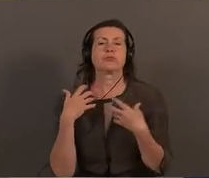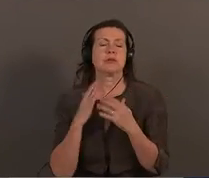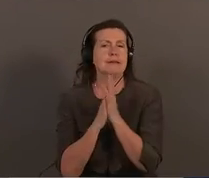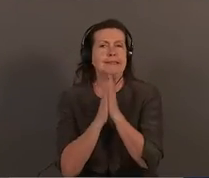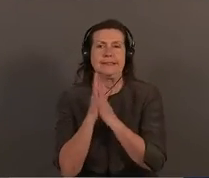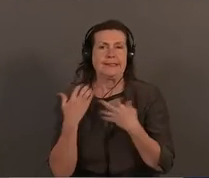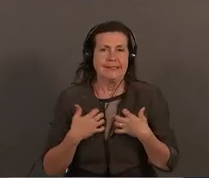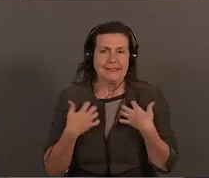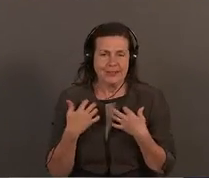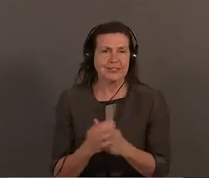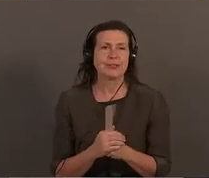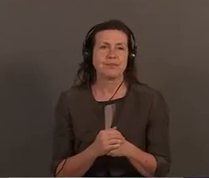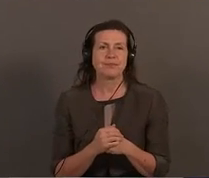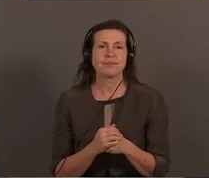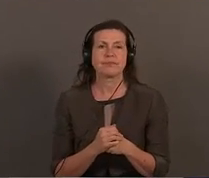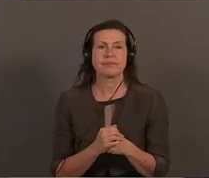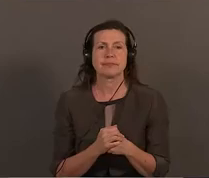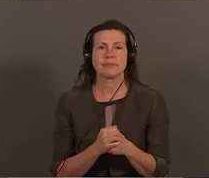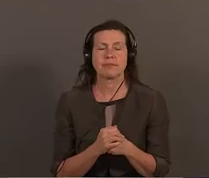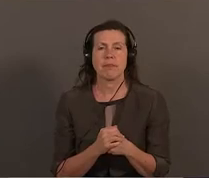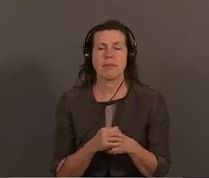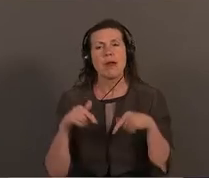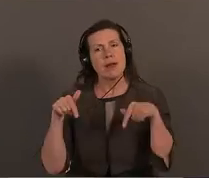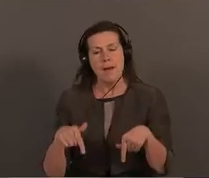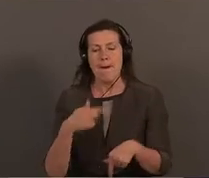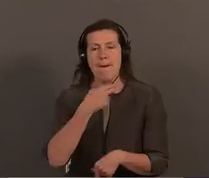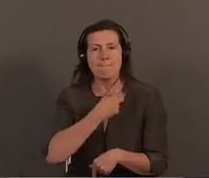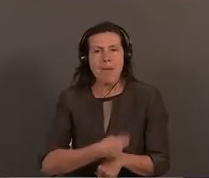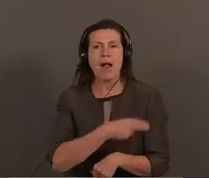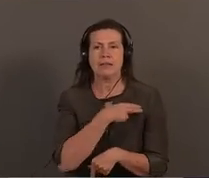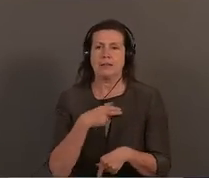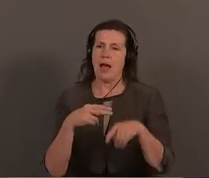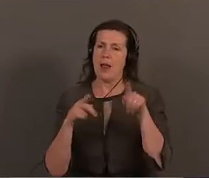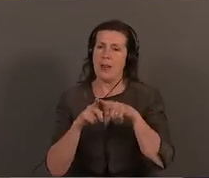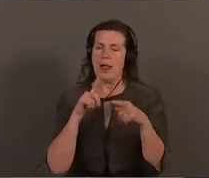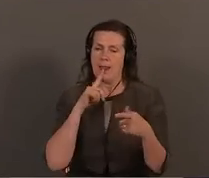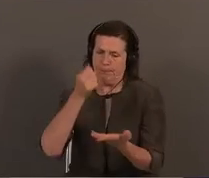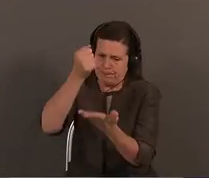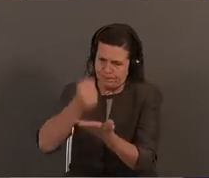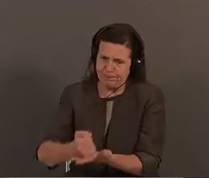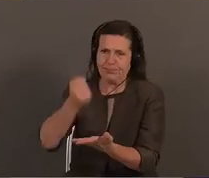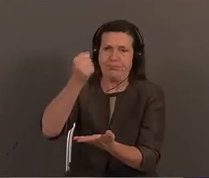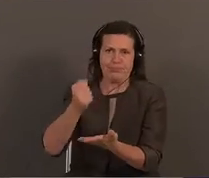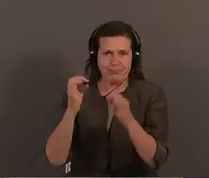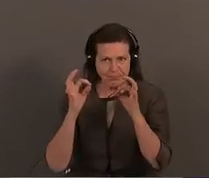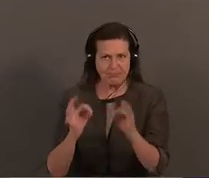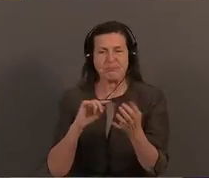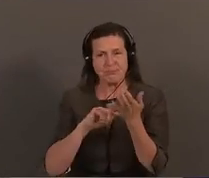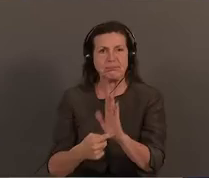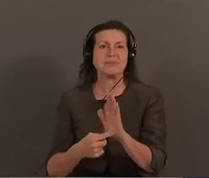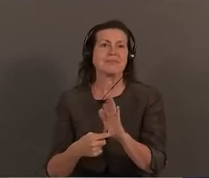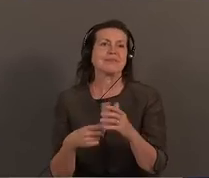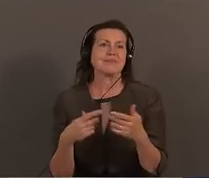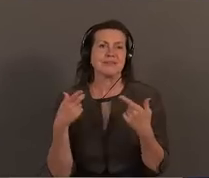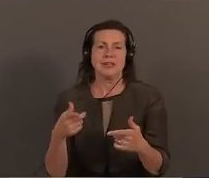somehow there is a Maltese stamp on this issue, with our Prime Minister having started it back when he was an MEP, when he was